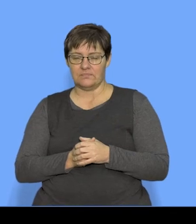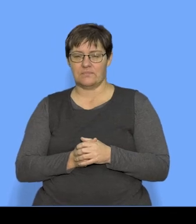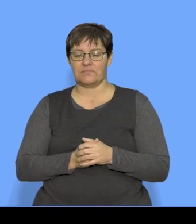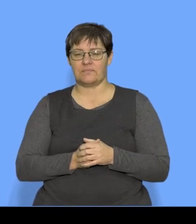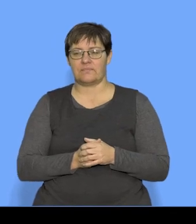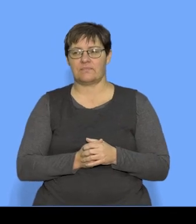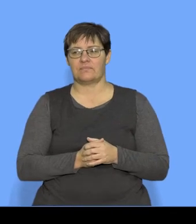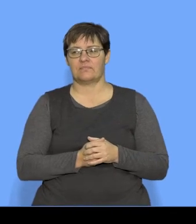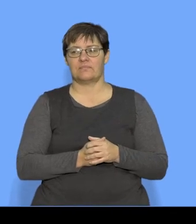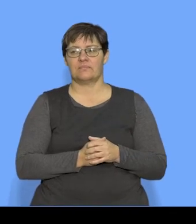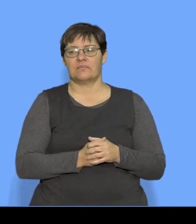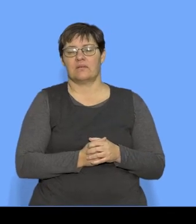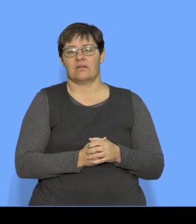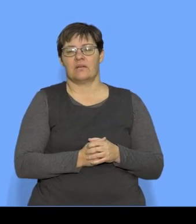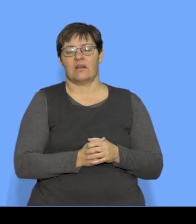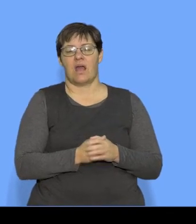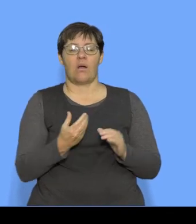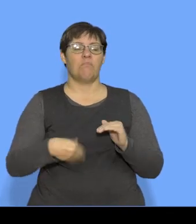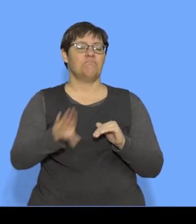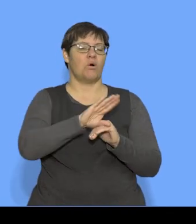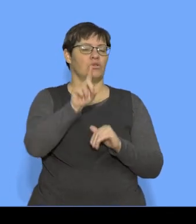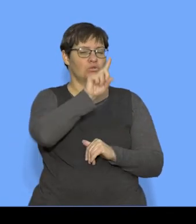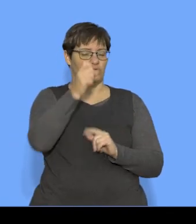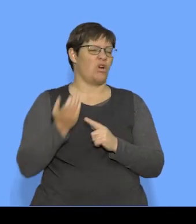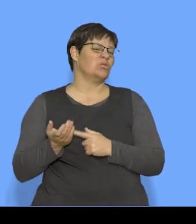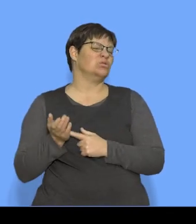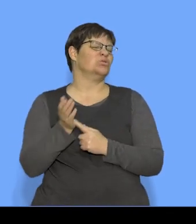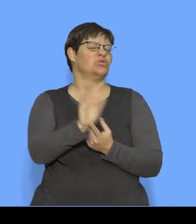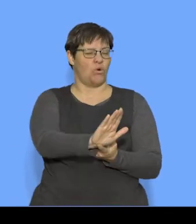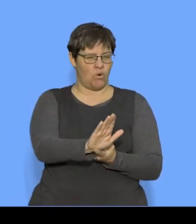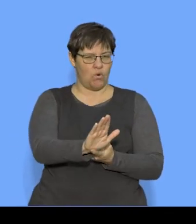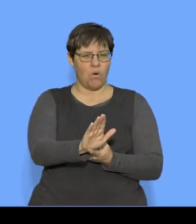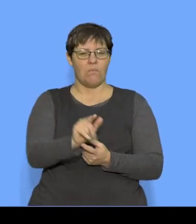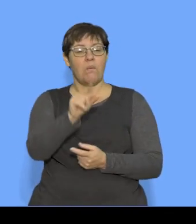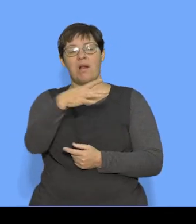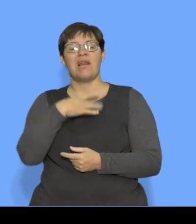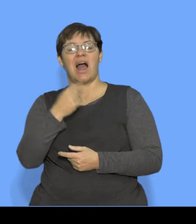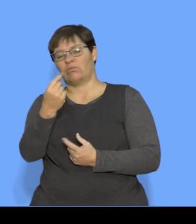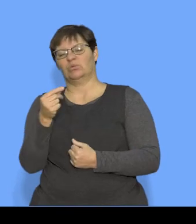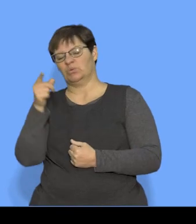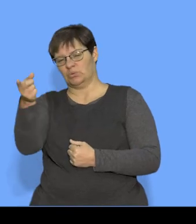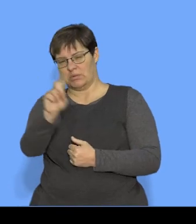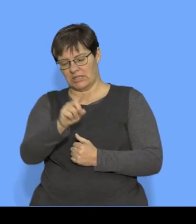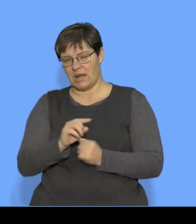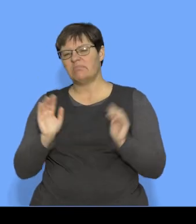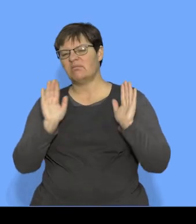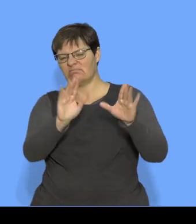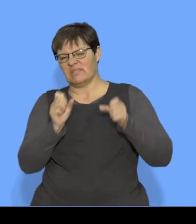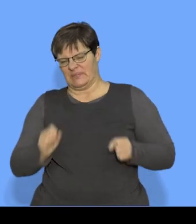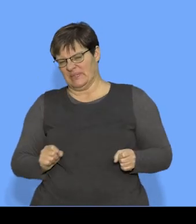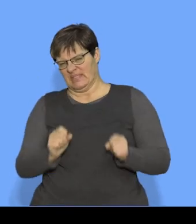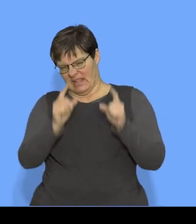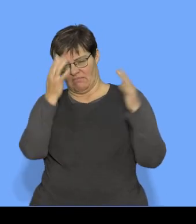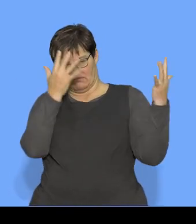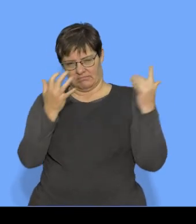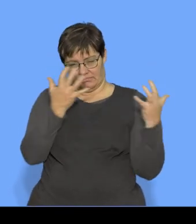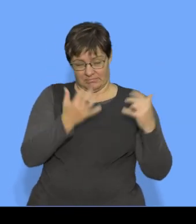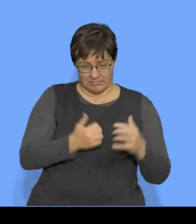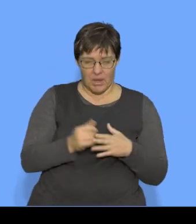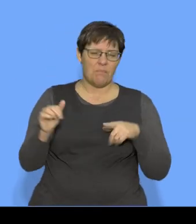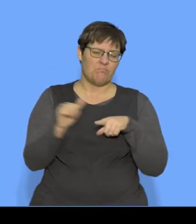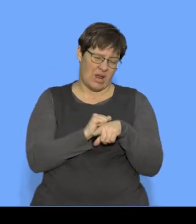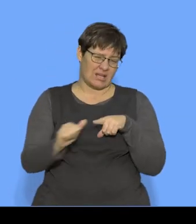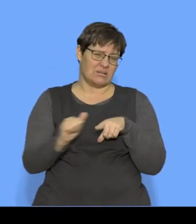to. Now, a bonus question, I'm just going to show you what I would like you to do here, and then I will leave you guys